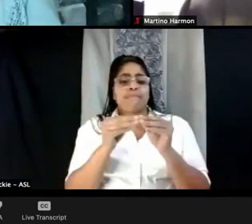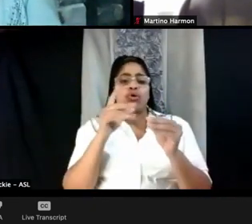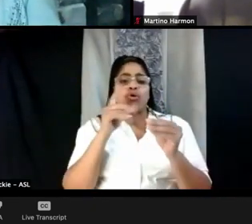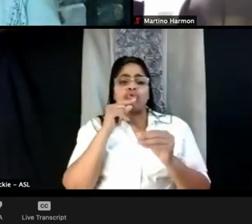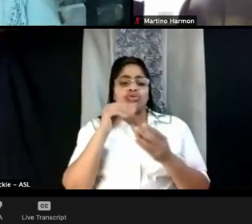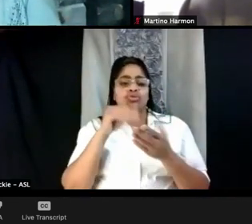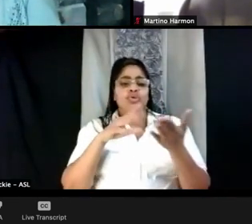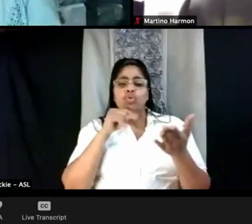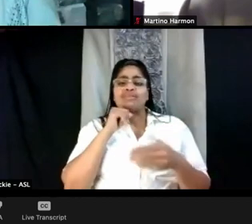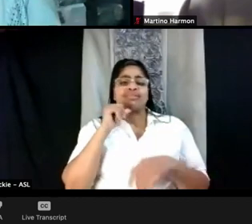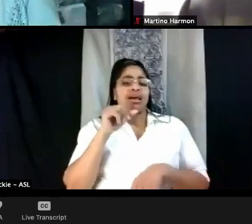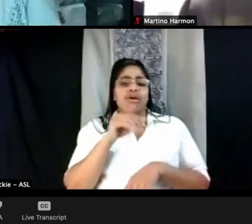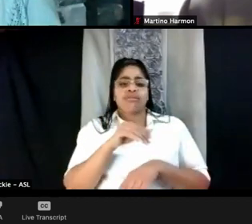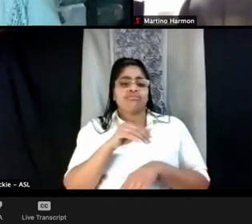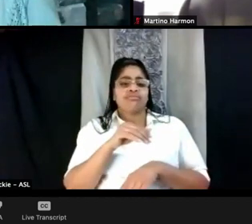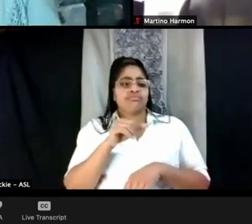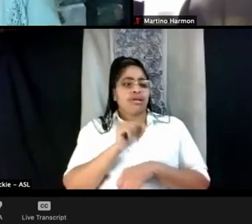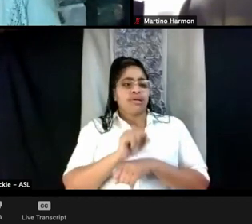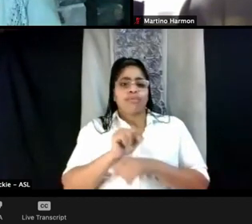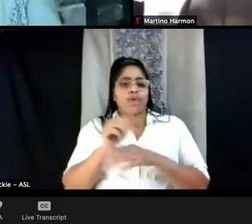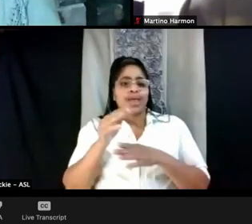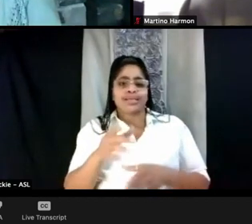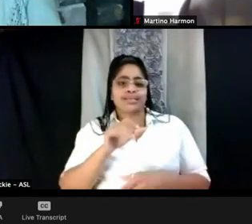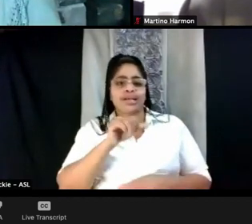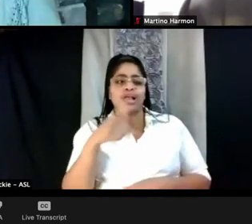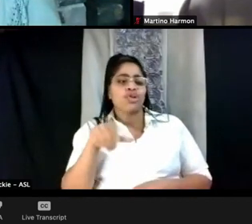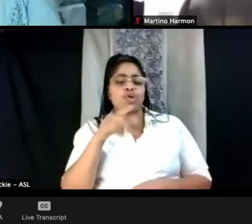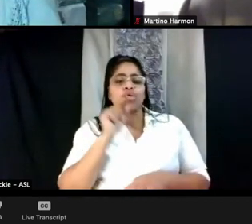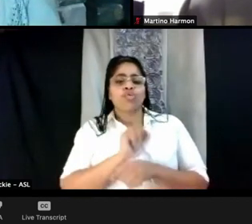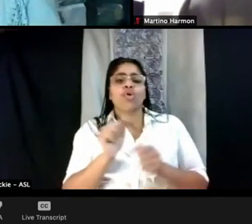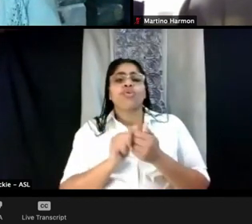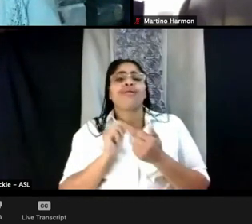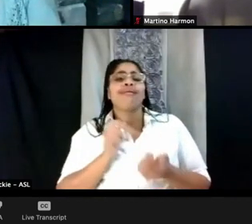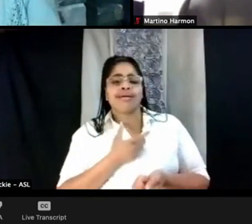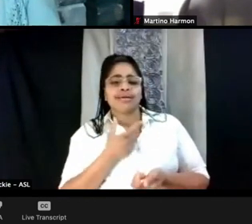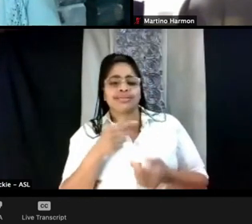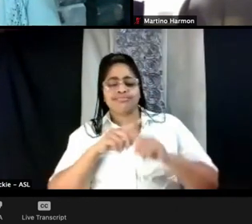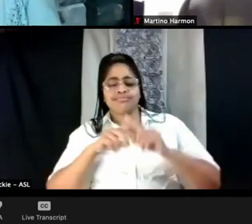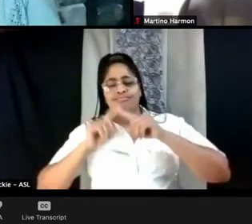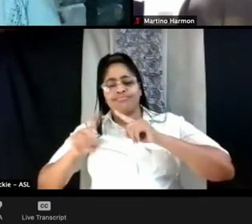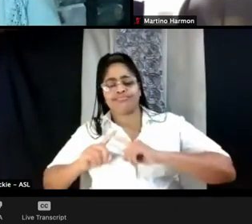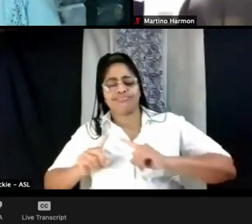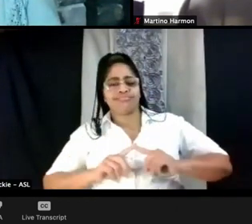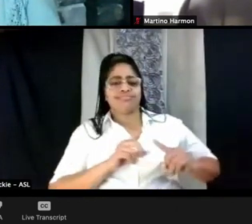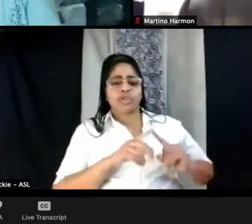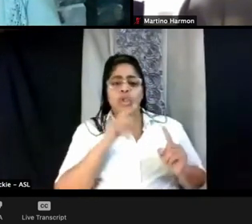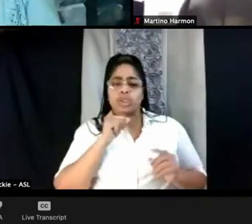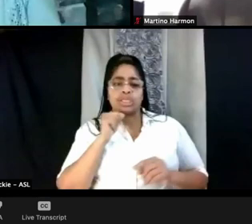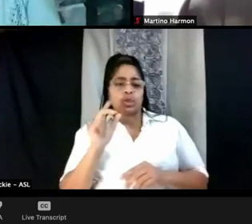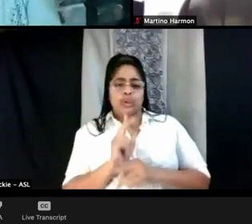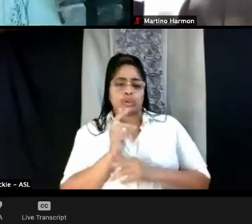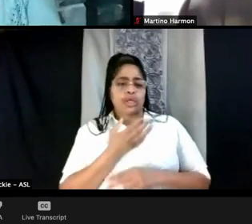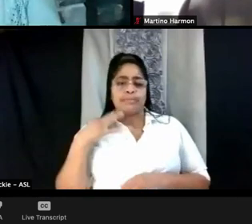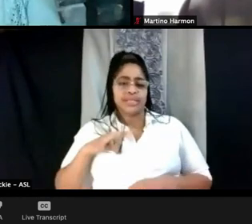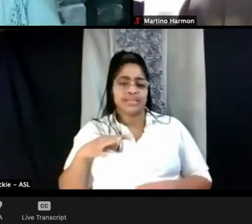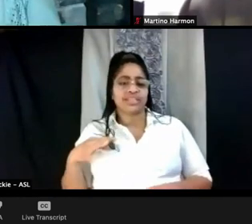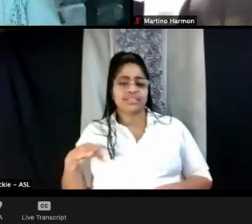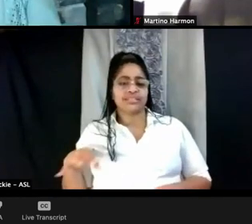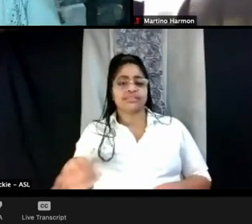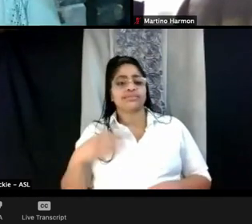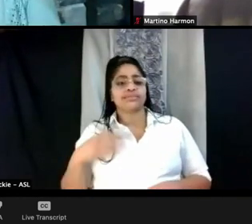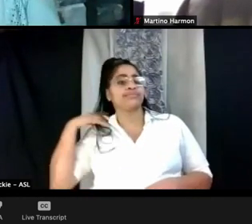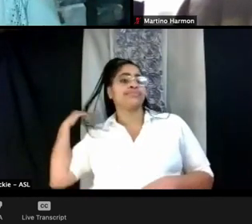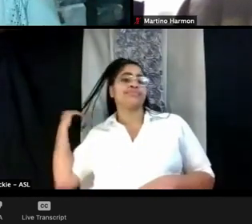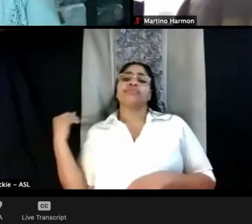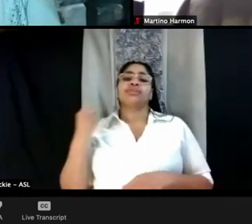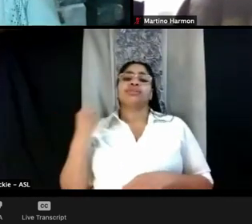not employees and for others who work with us in various capacities that might not use our benefits. So